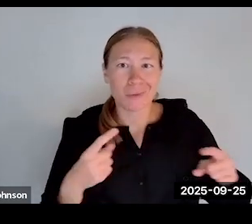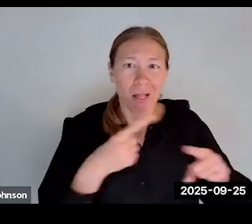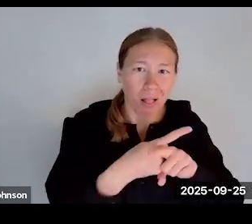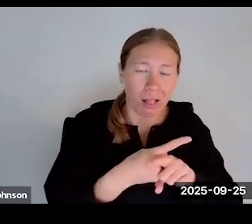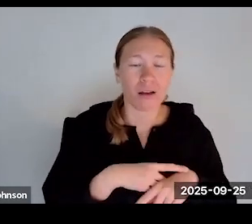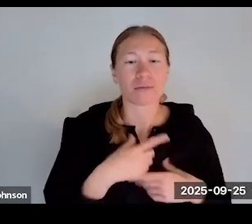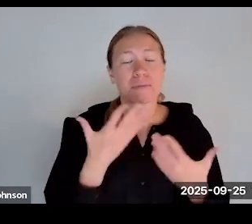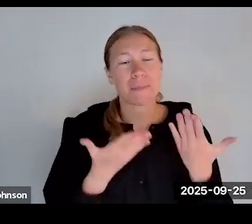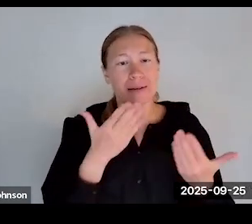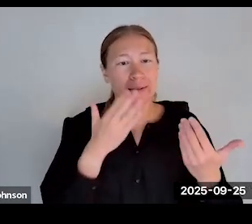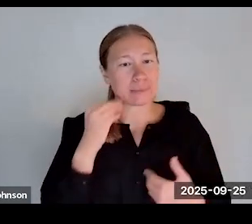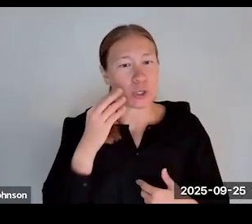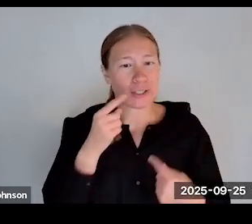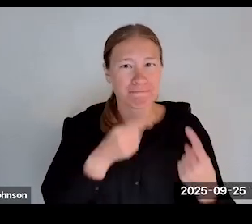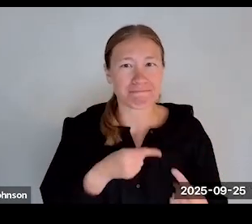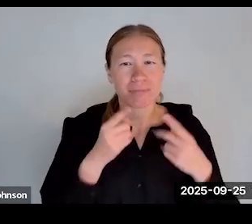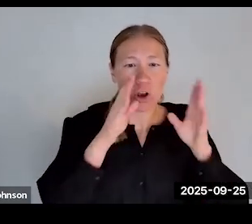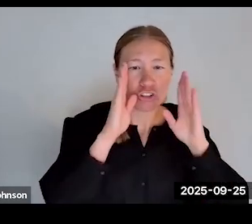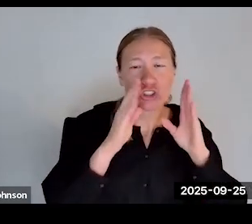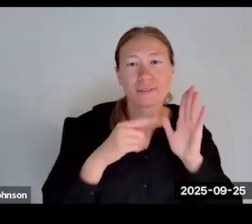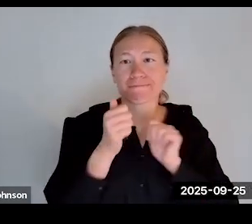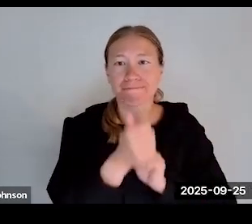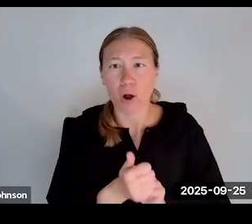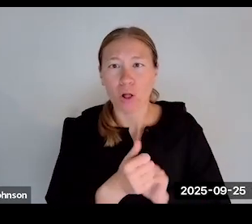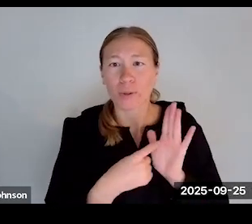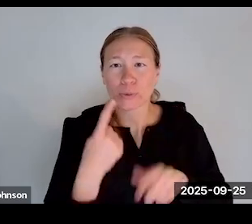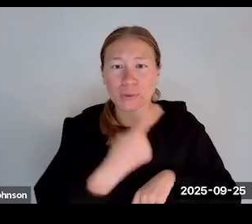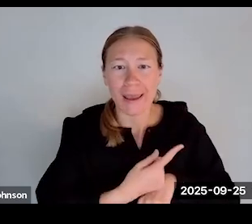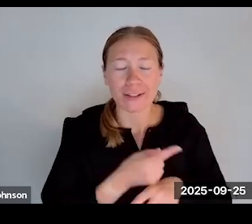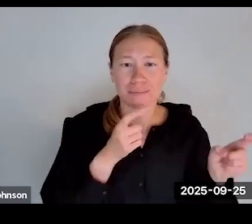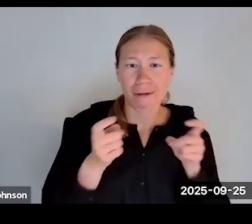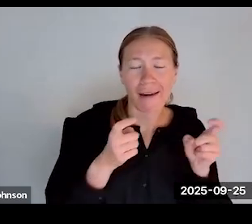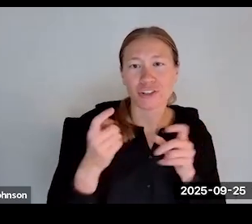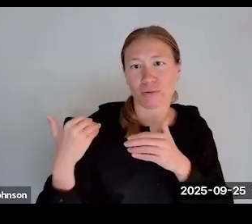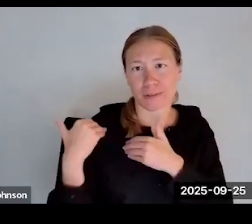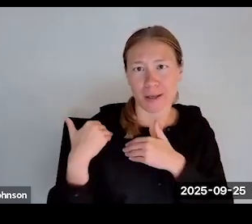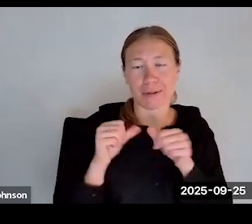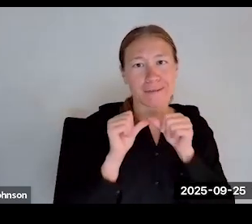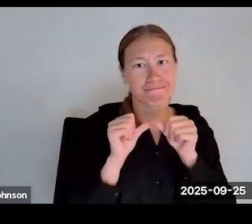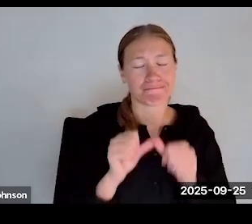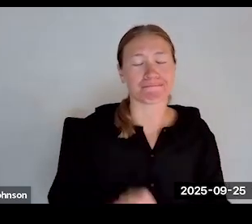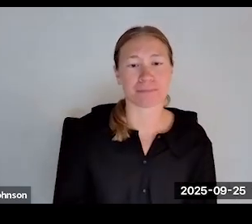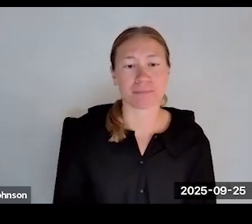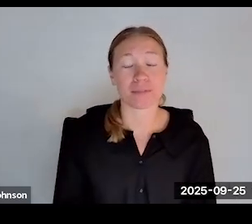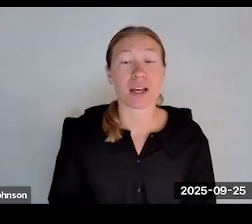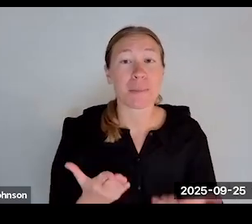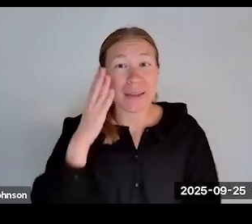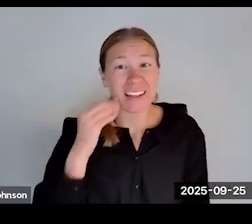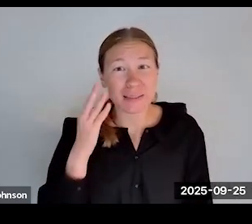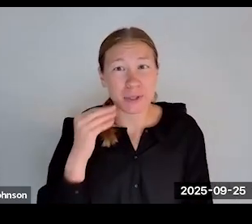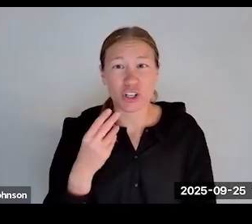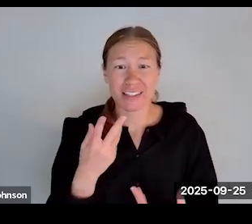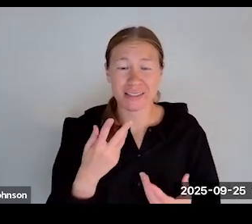difficulty concentrating, meeting deadlines, or managing tasks consistently. They may also experience